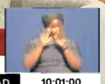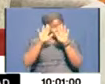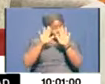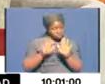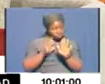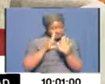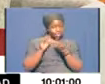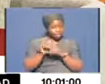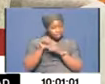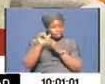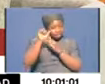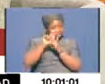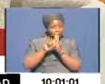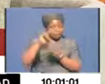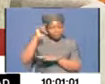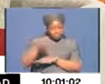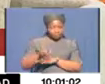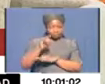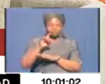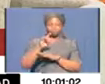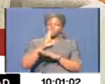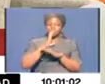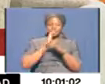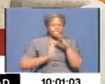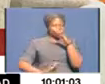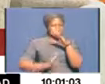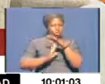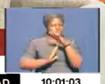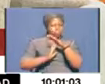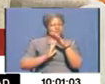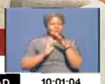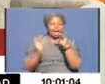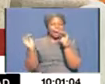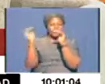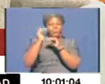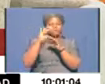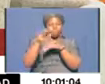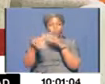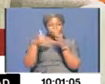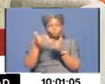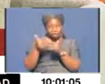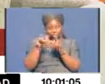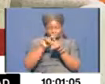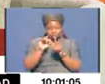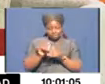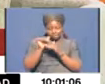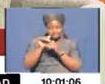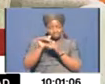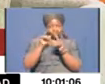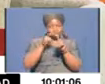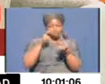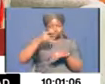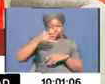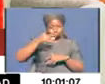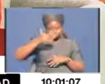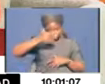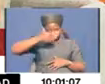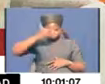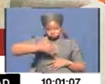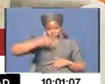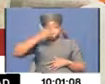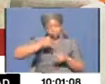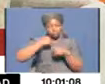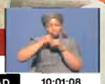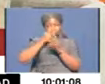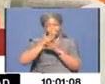leadership must be on top of everything and lead from the front so that people,